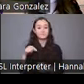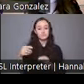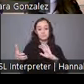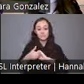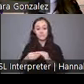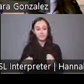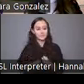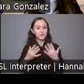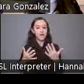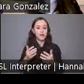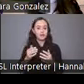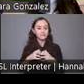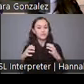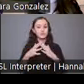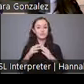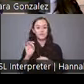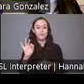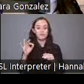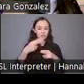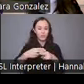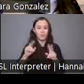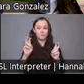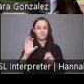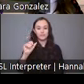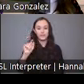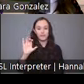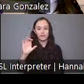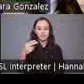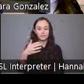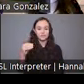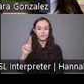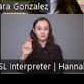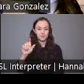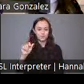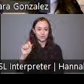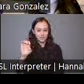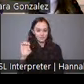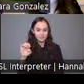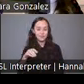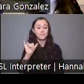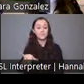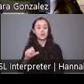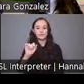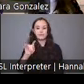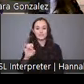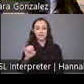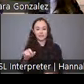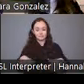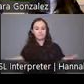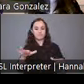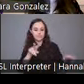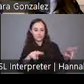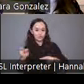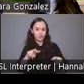of the surface of the catch and release surface collection strategy, a form of intensive site survey and surface collection that